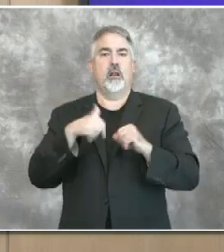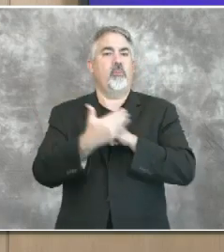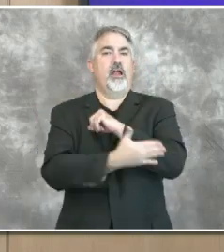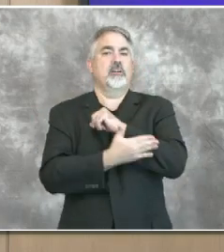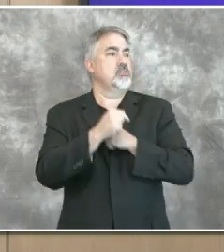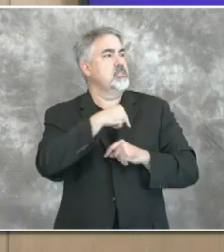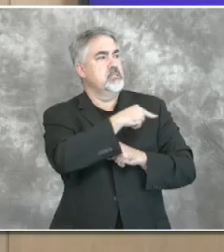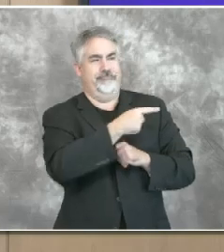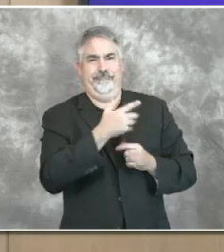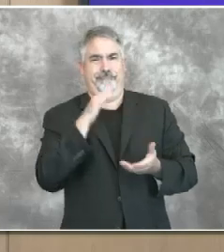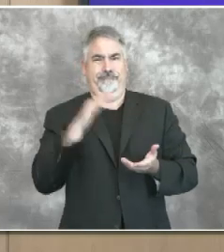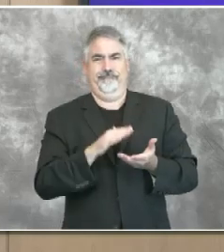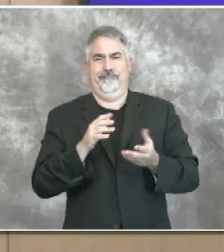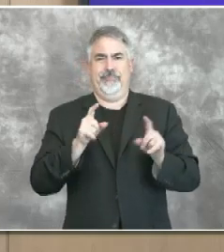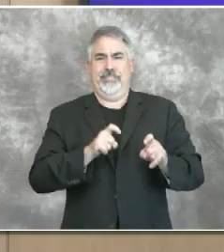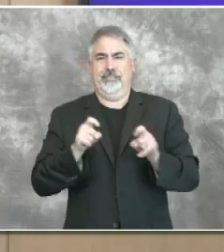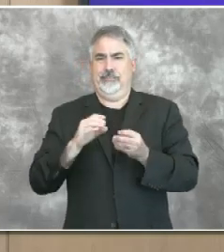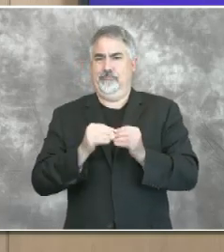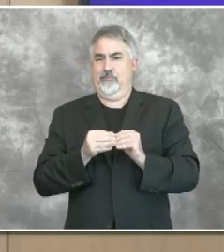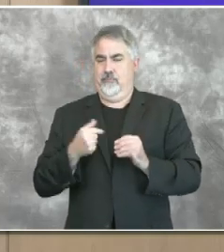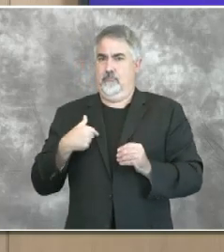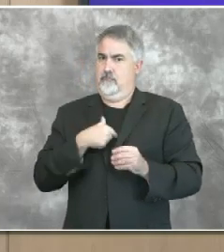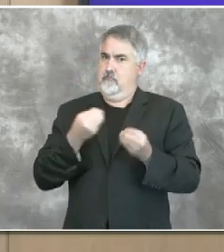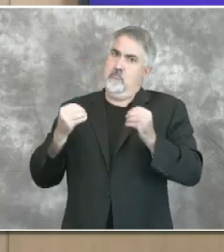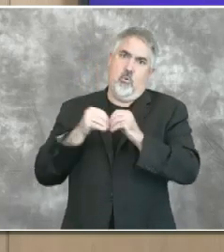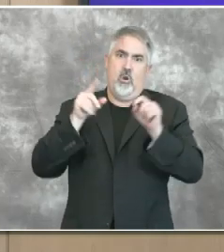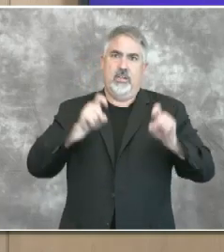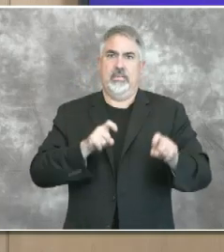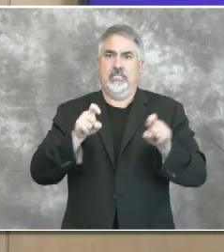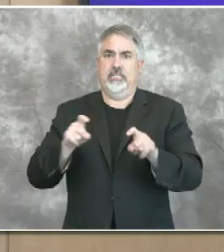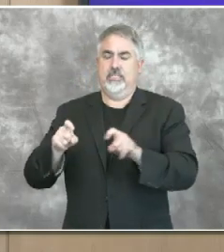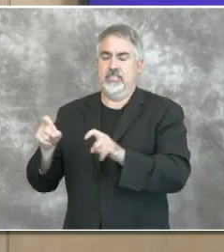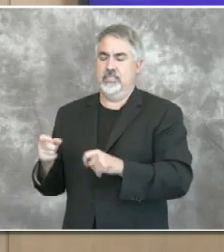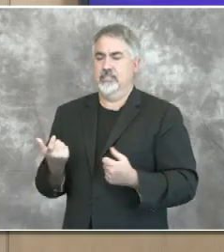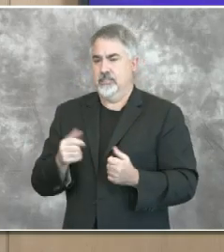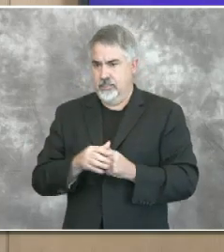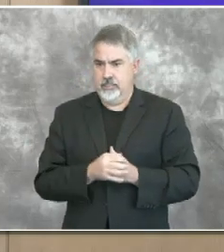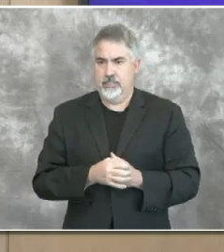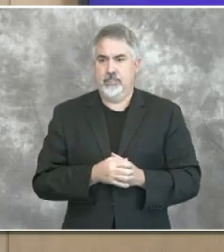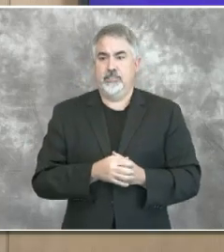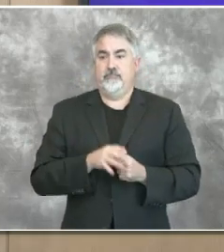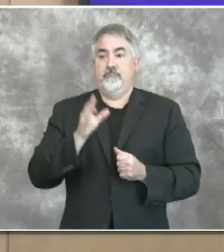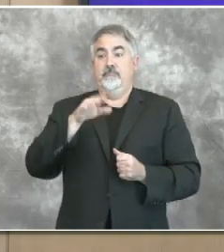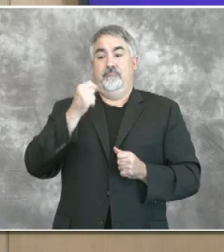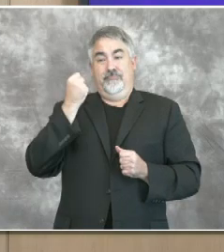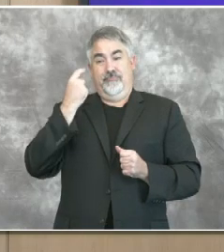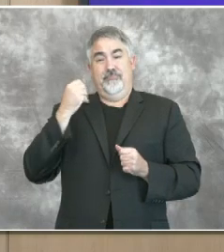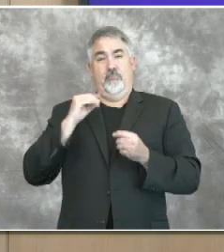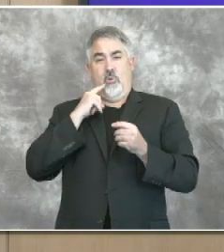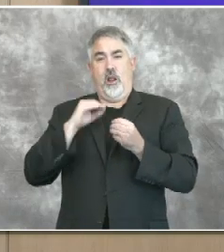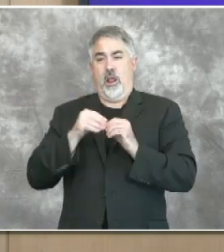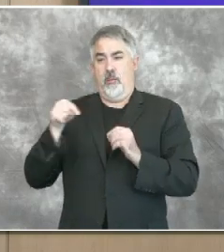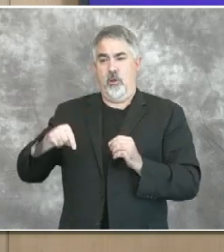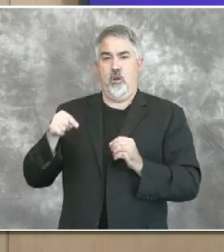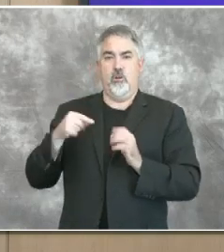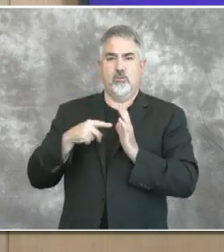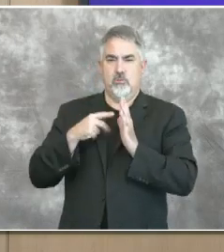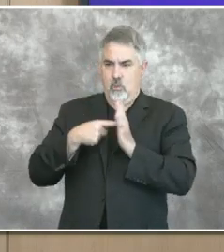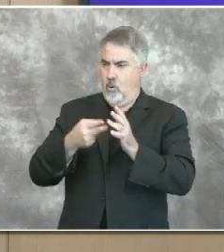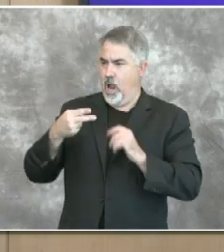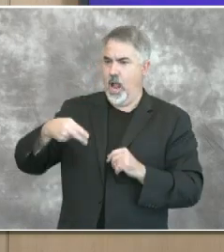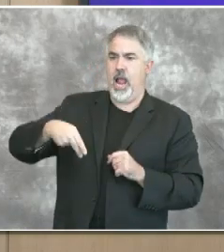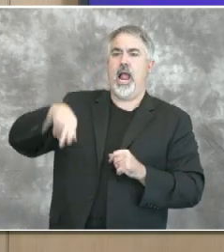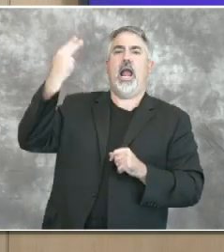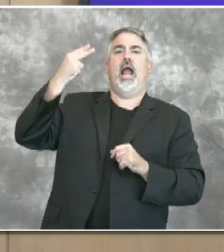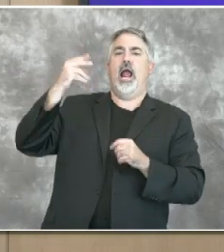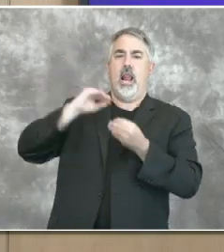be disproportionately high just because they're not adjusted based on the availability of testing. The fact that we're doing more testing is a good thing for San Diego